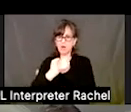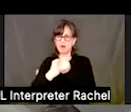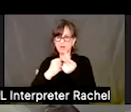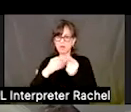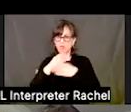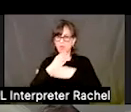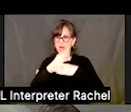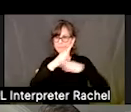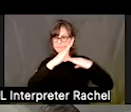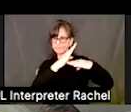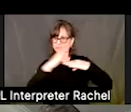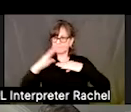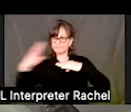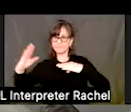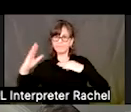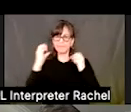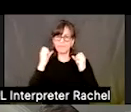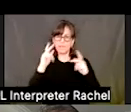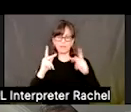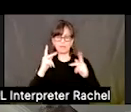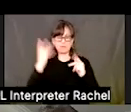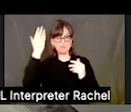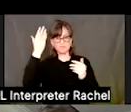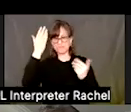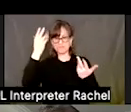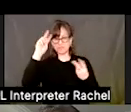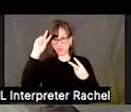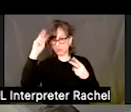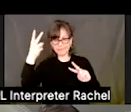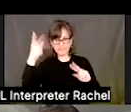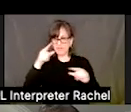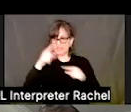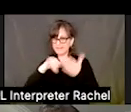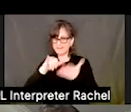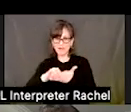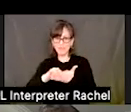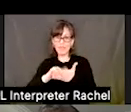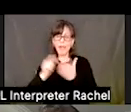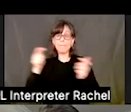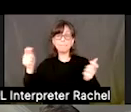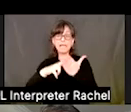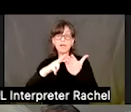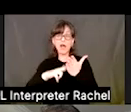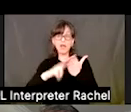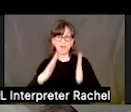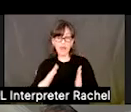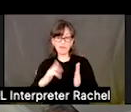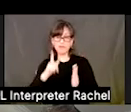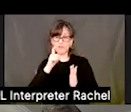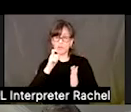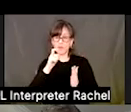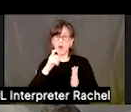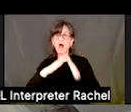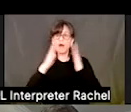most misunderstood about these types of events, the big contractor that's in demand are house